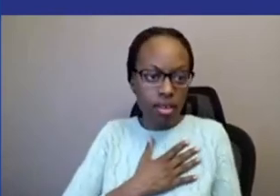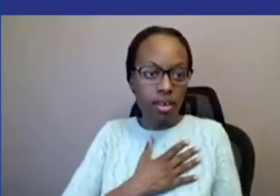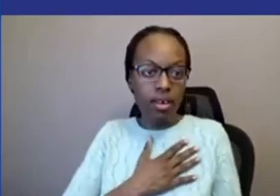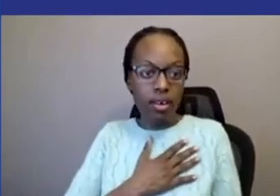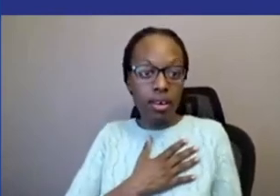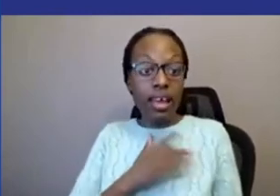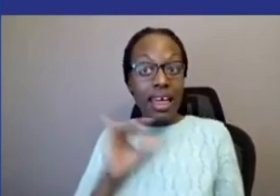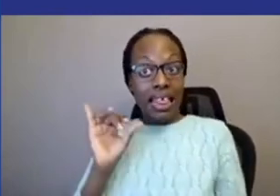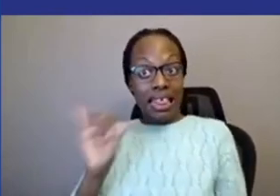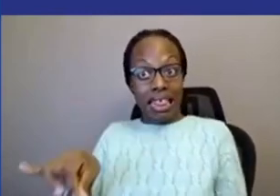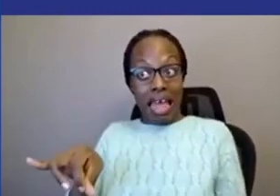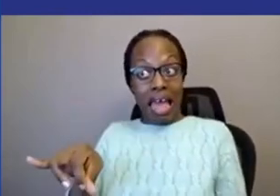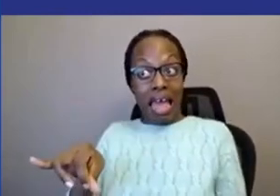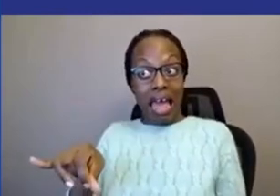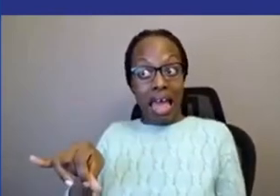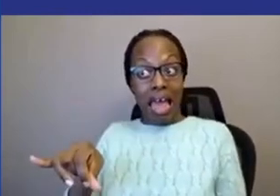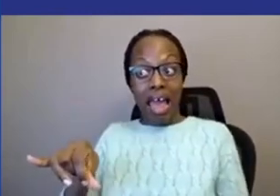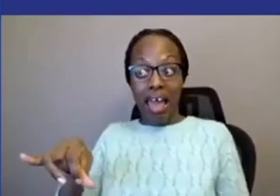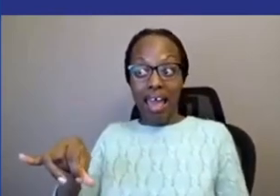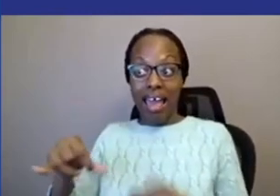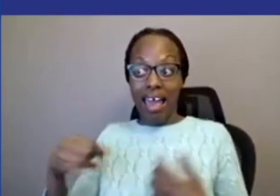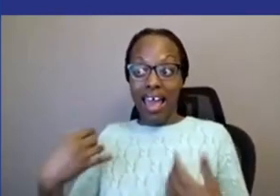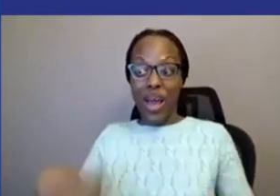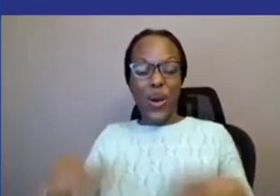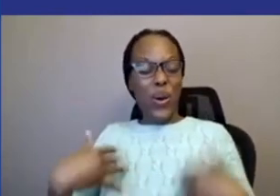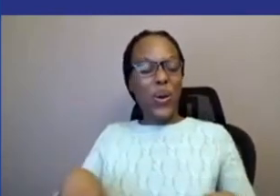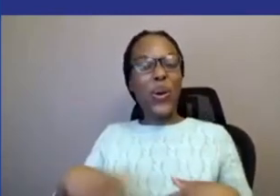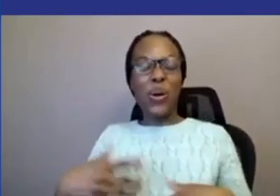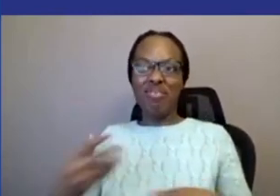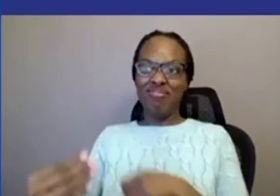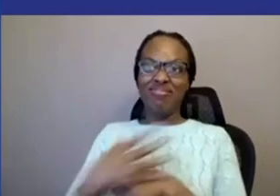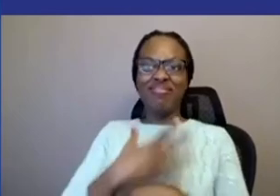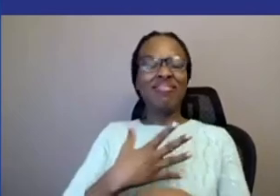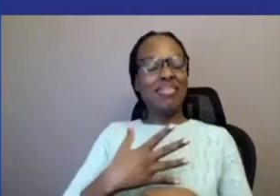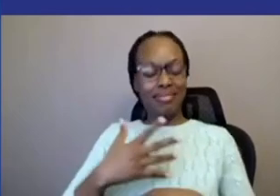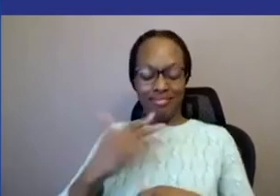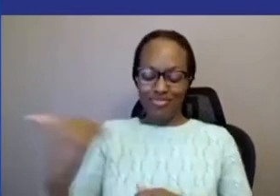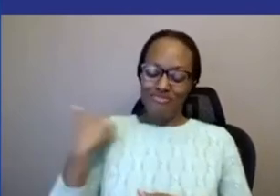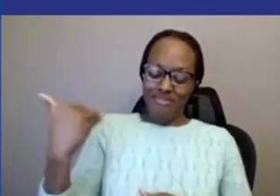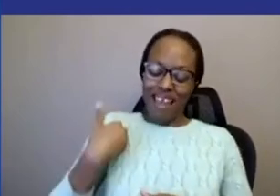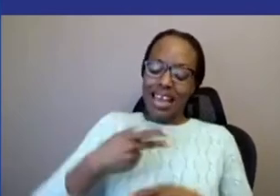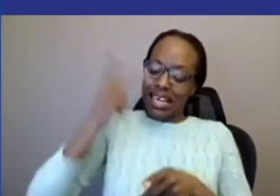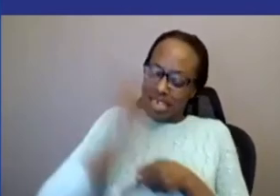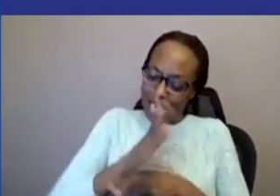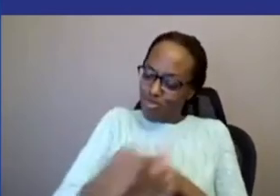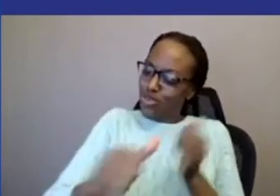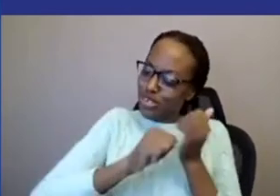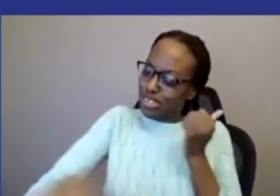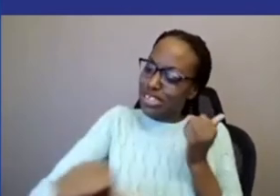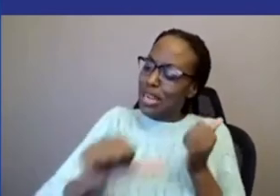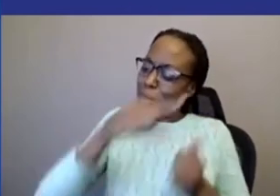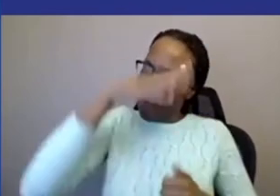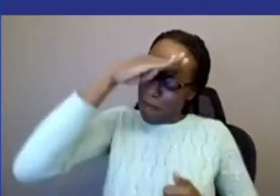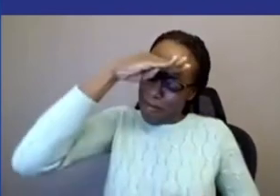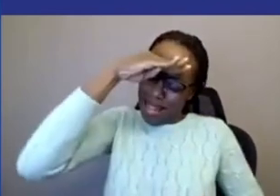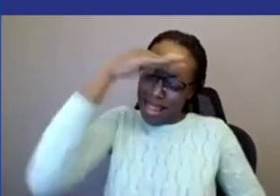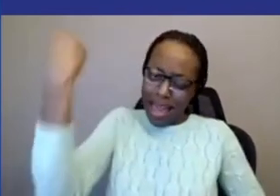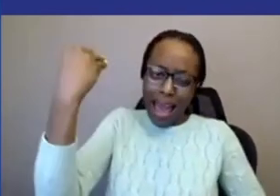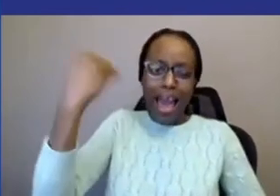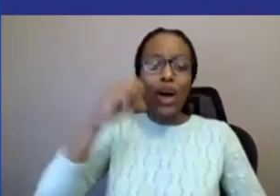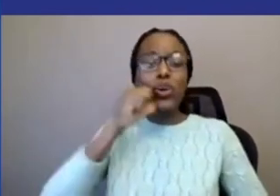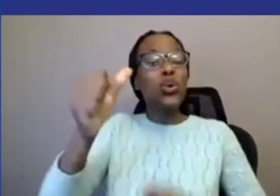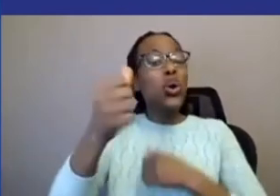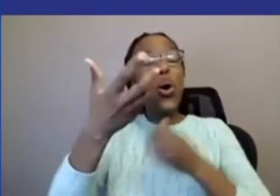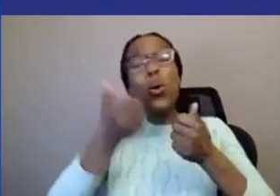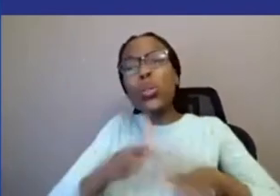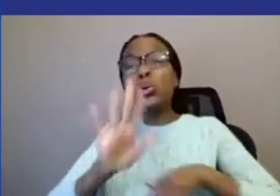which has made me like, just keep your shit Black, Quill, you know, and don't lose the countryness, don't lose the fried chicken,